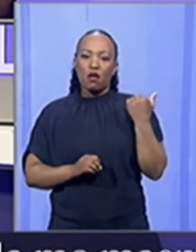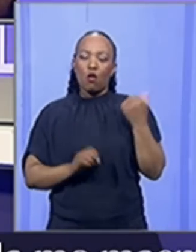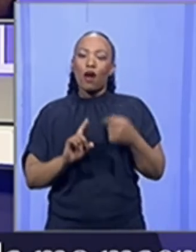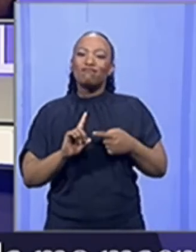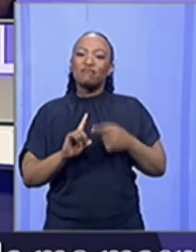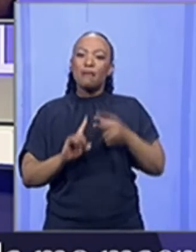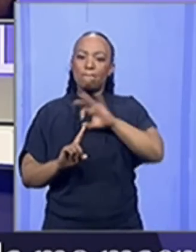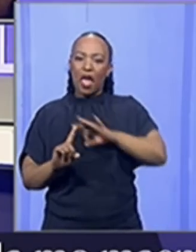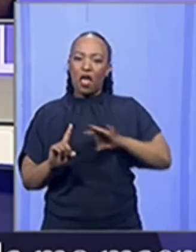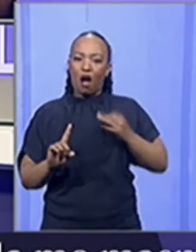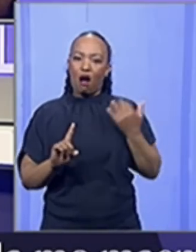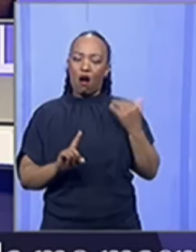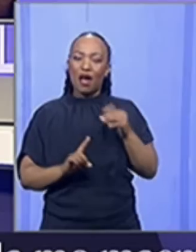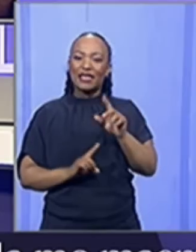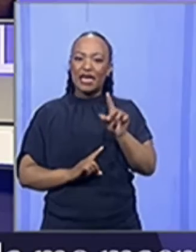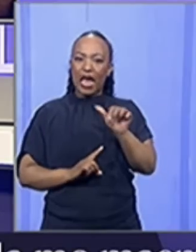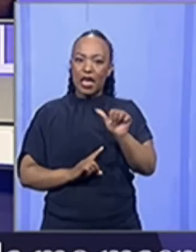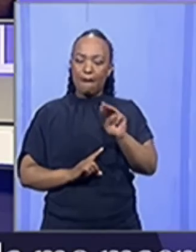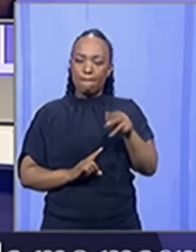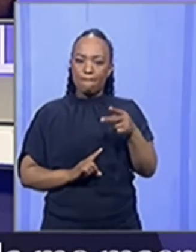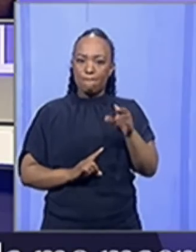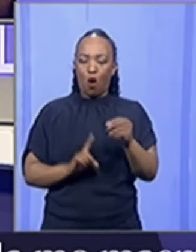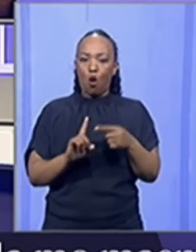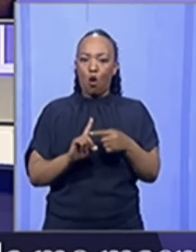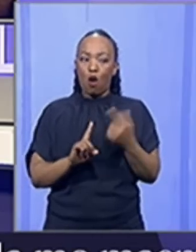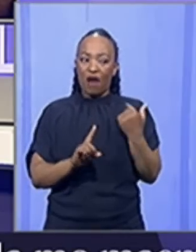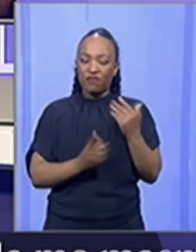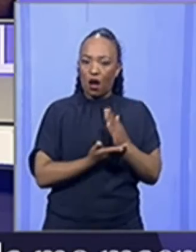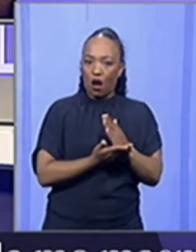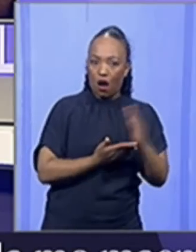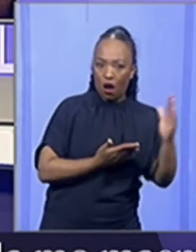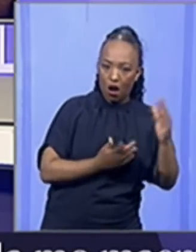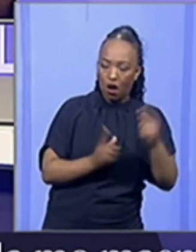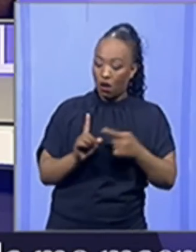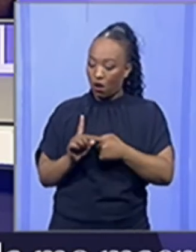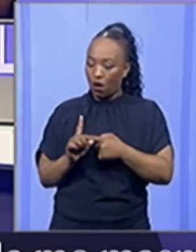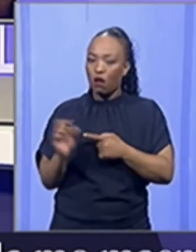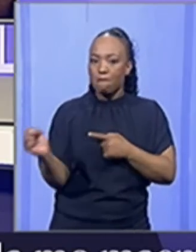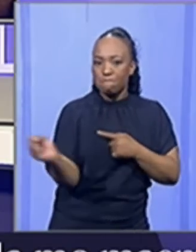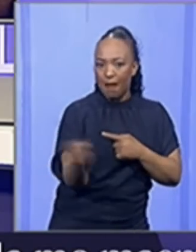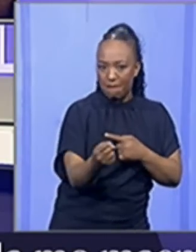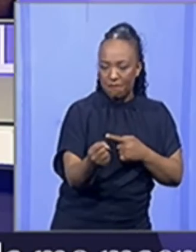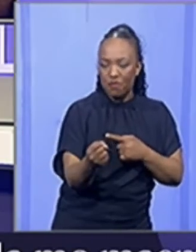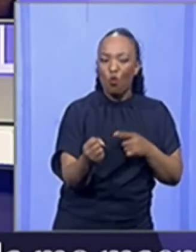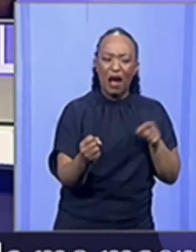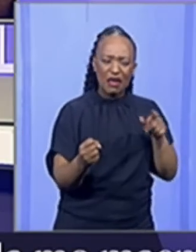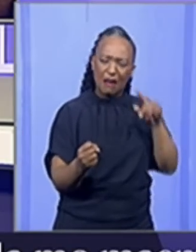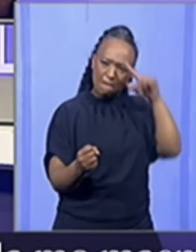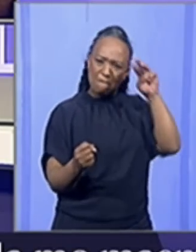Democratic Alliance Ngaka Mpho Phalatse a sena go ntshiwa ka voutu ya go tlhoka boikanyego.